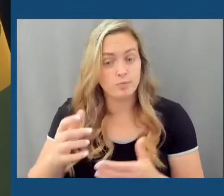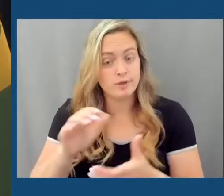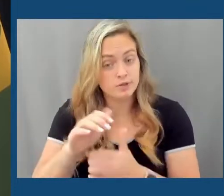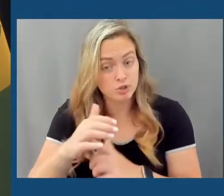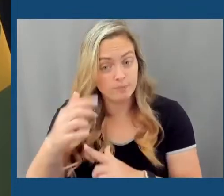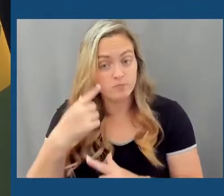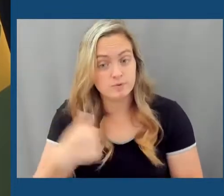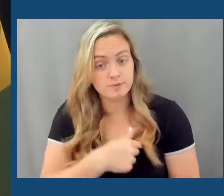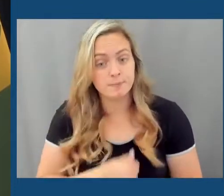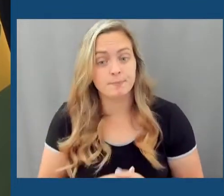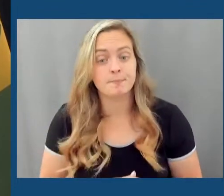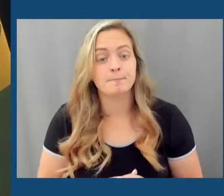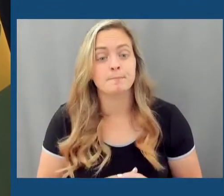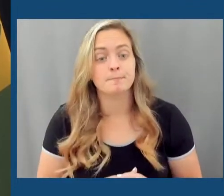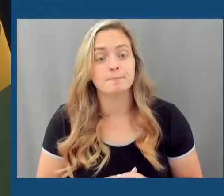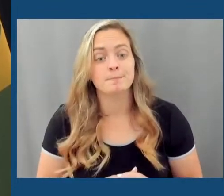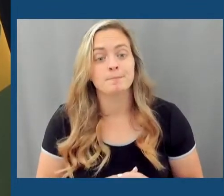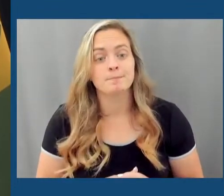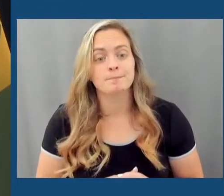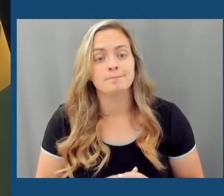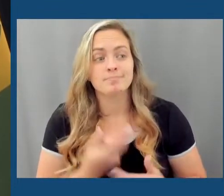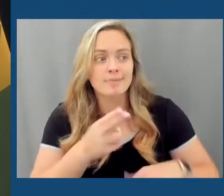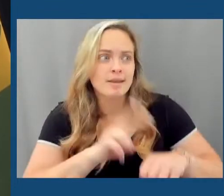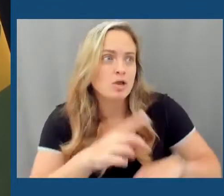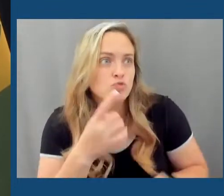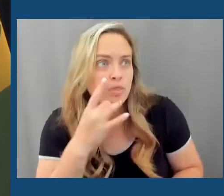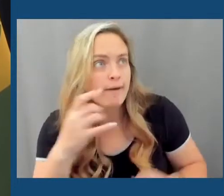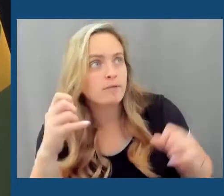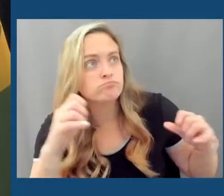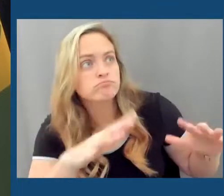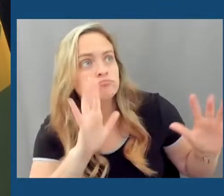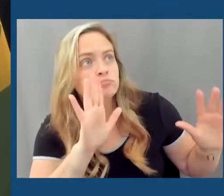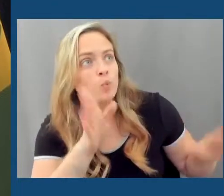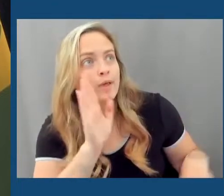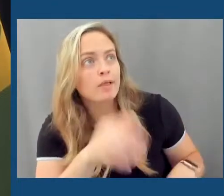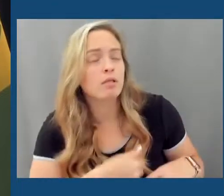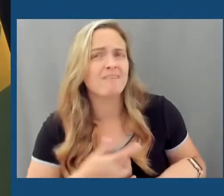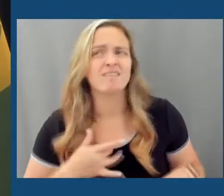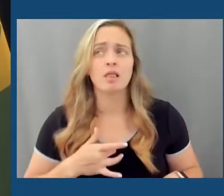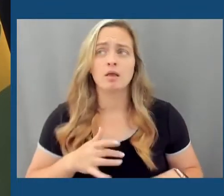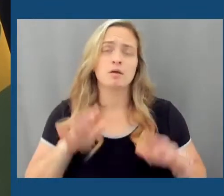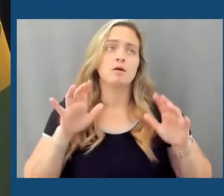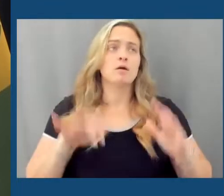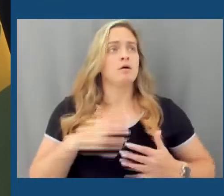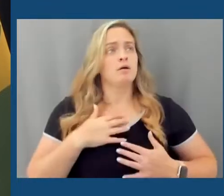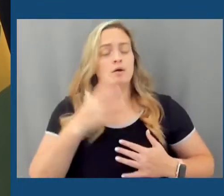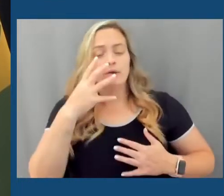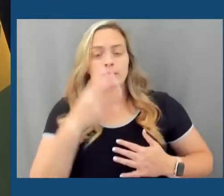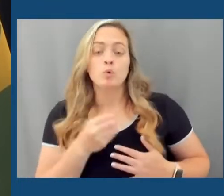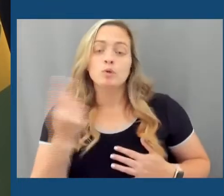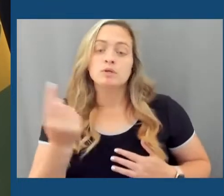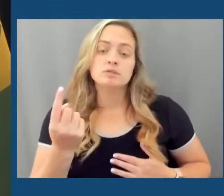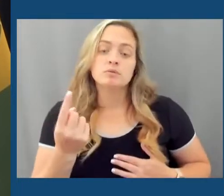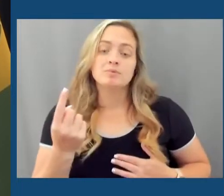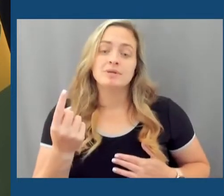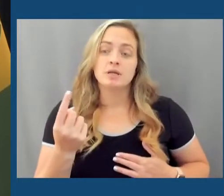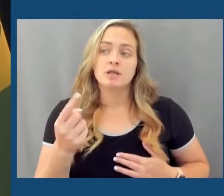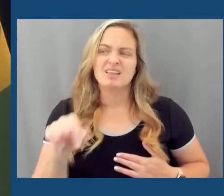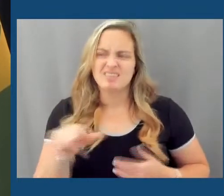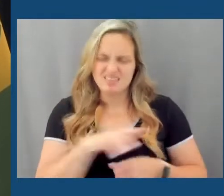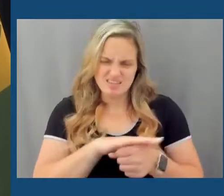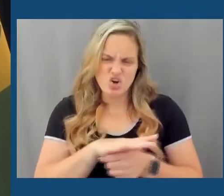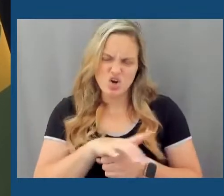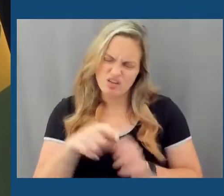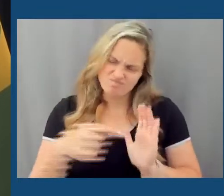again, we're going to be bringing in natural light, a sense of awe, a sense of beauty, and something that this area has always long